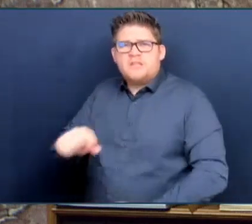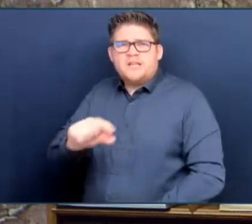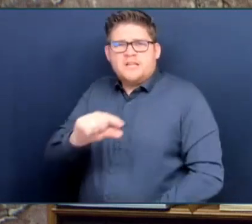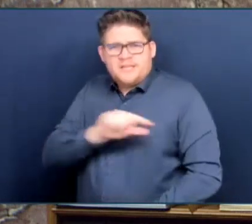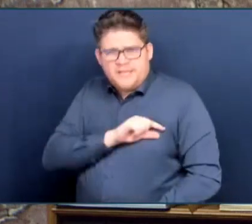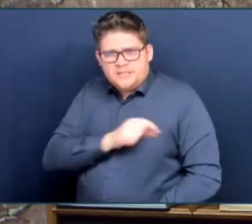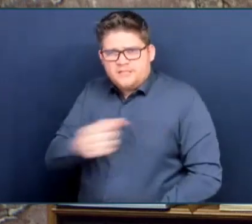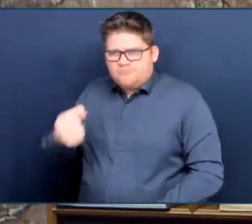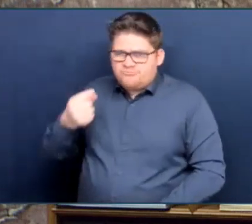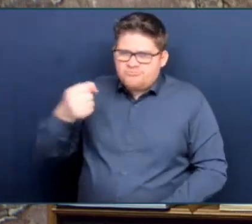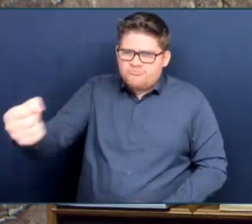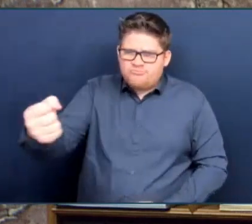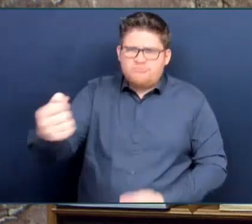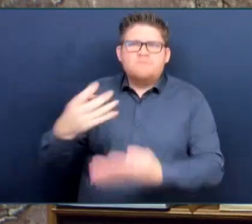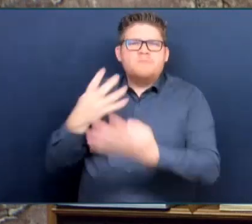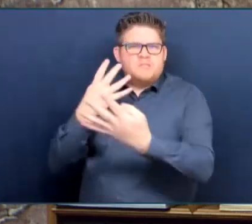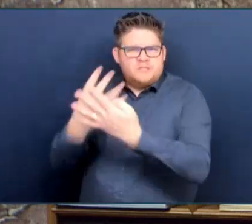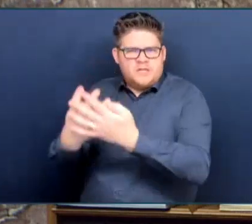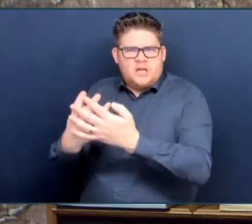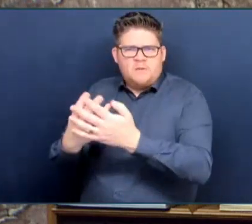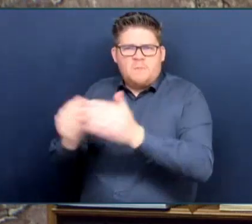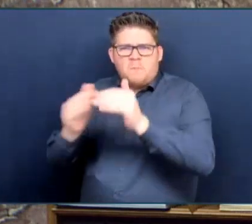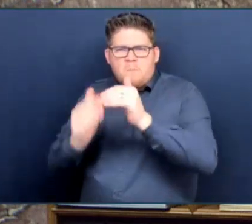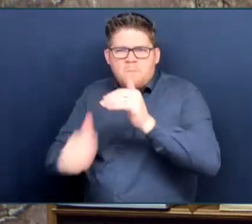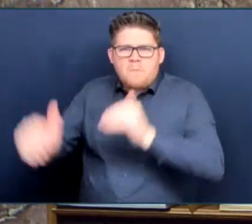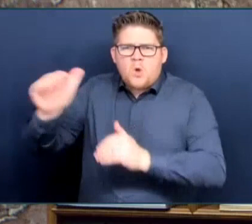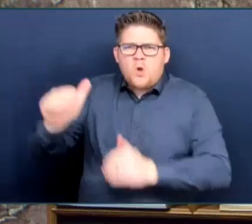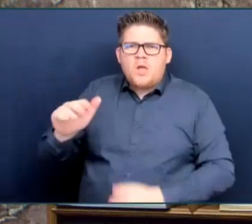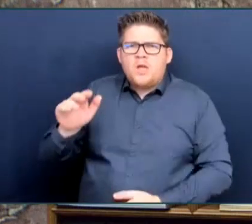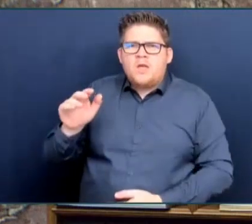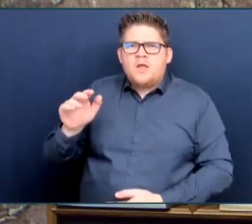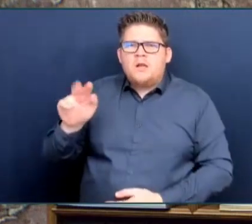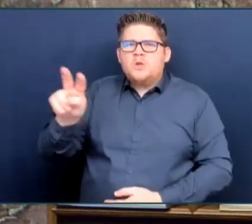side of the House takes public safety seriously, and we will continue to do that.